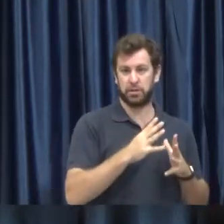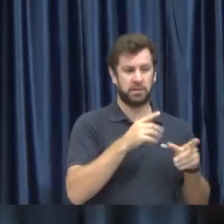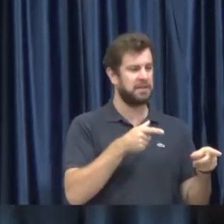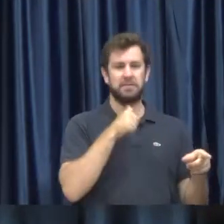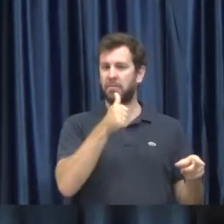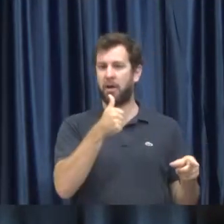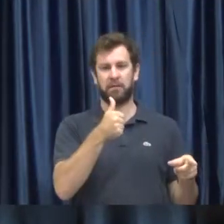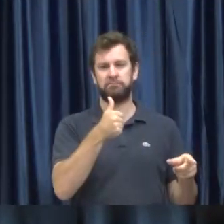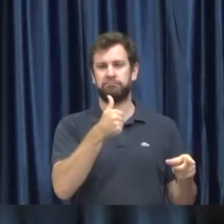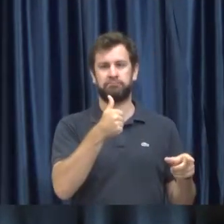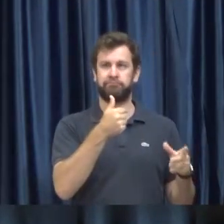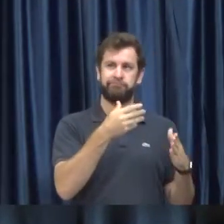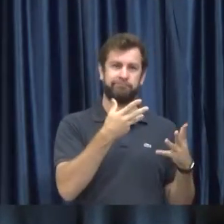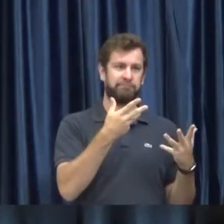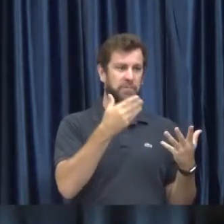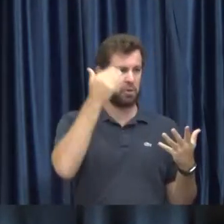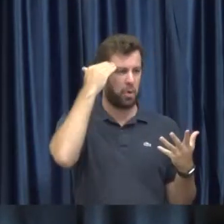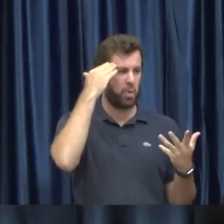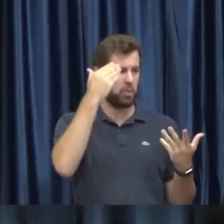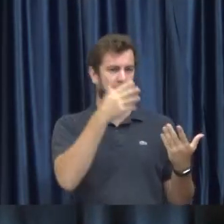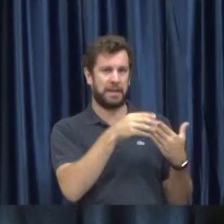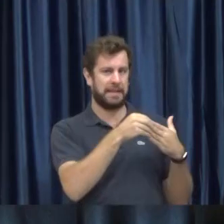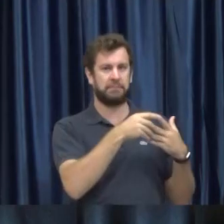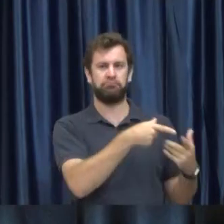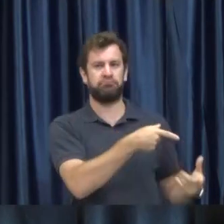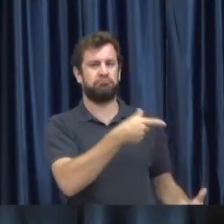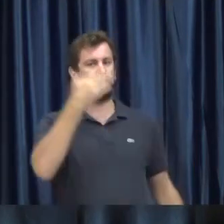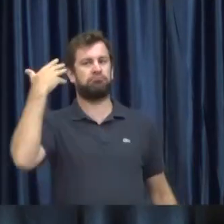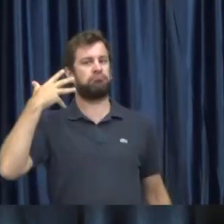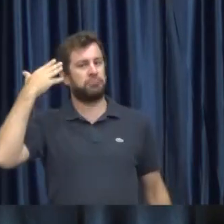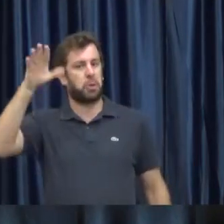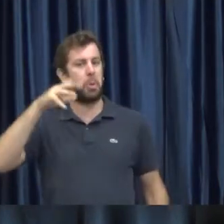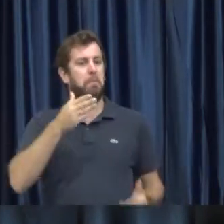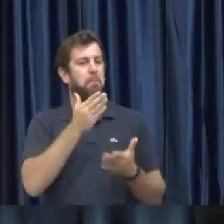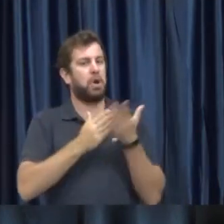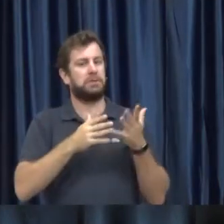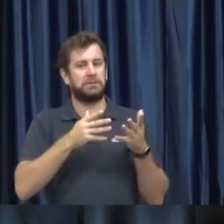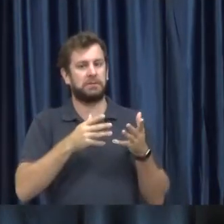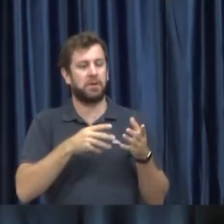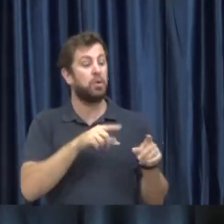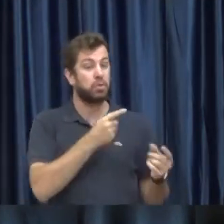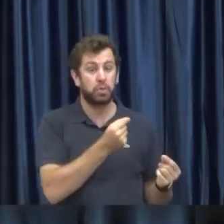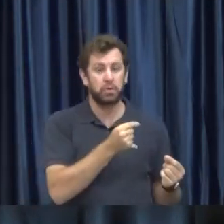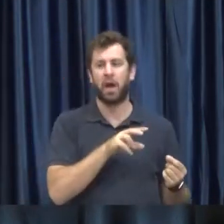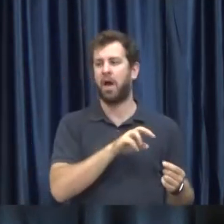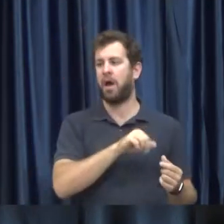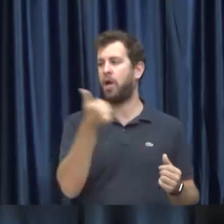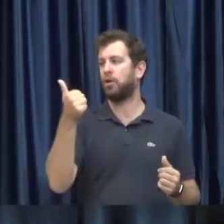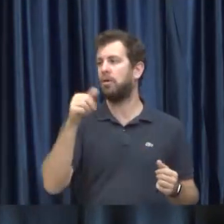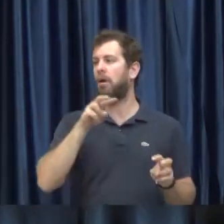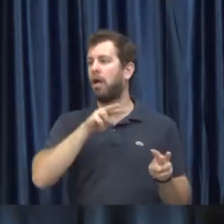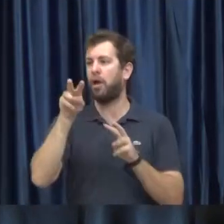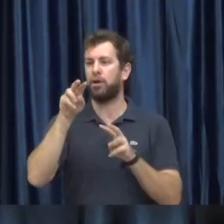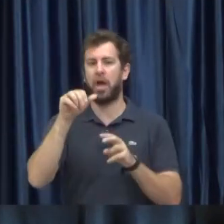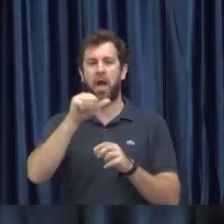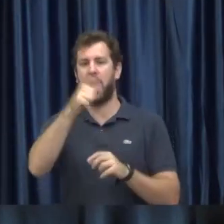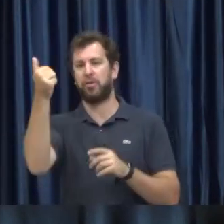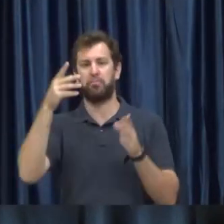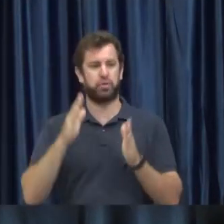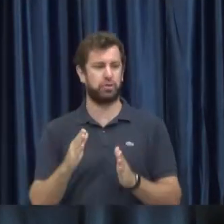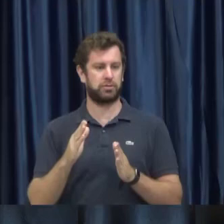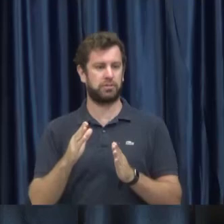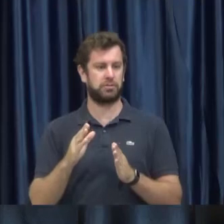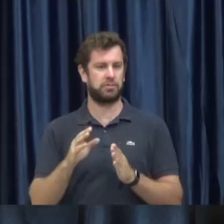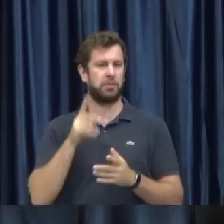Qadi. He was not the one to lead. And they would look, for instance, and they would find Abdullah